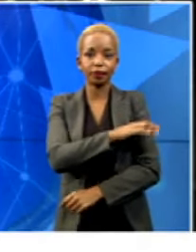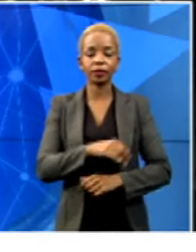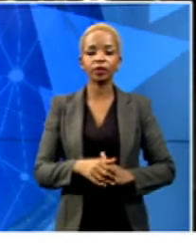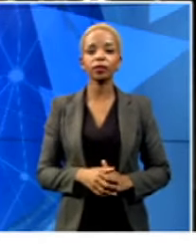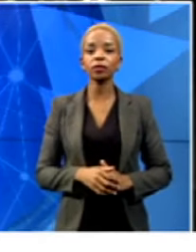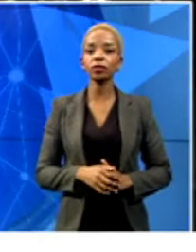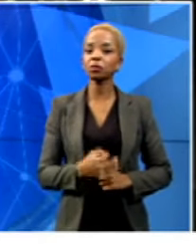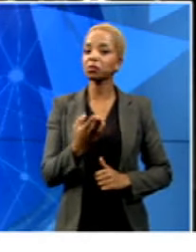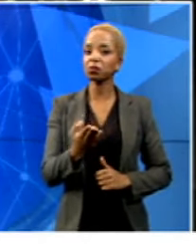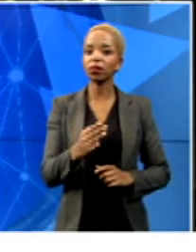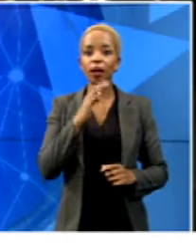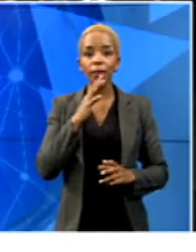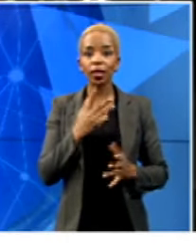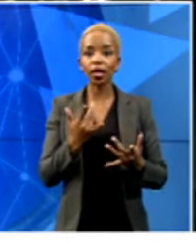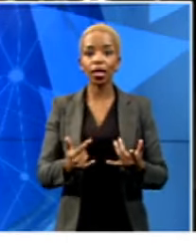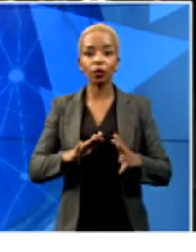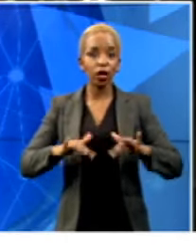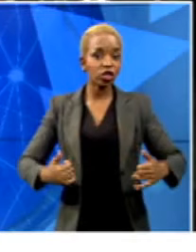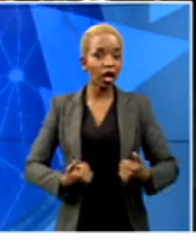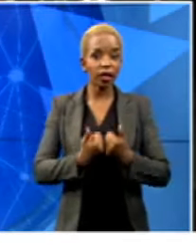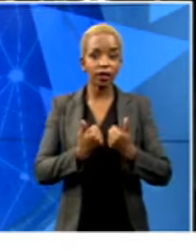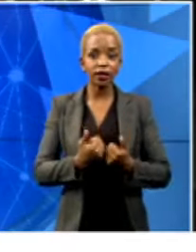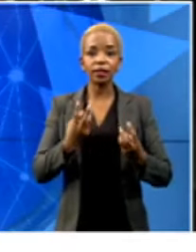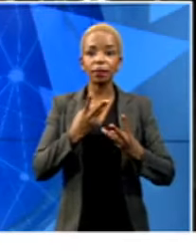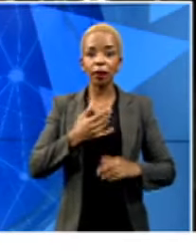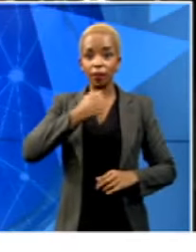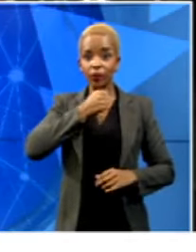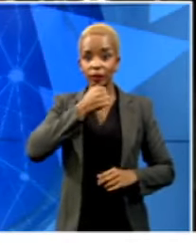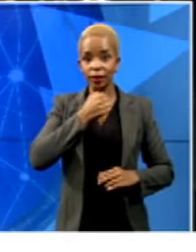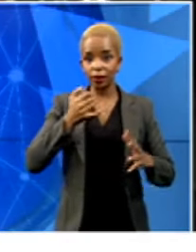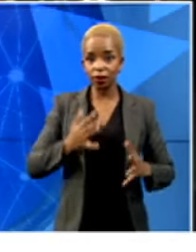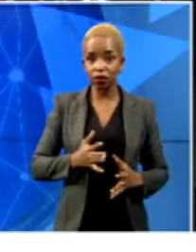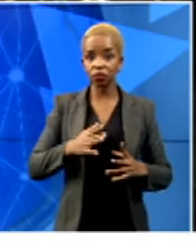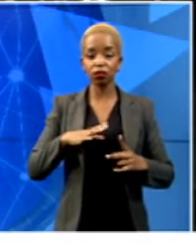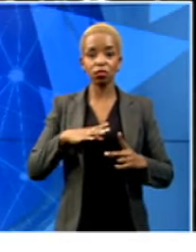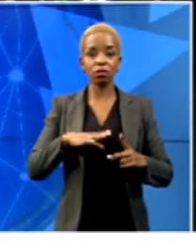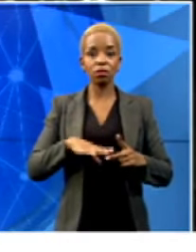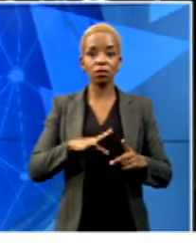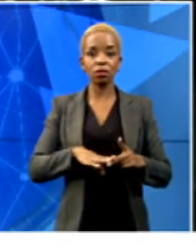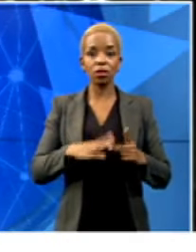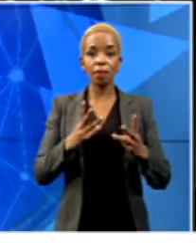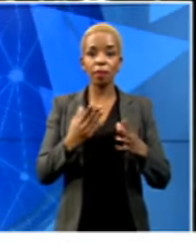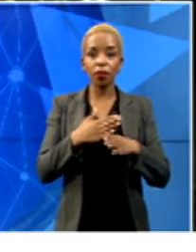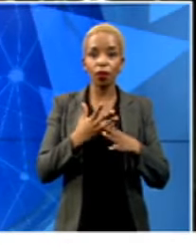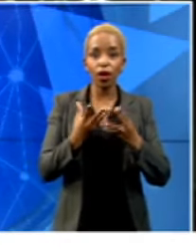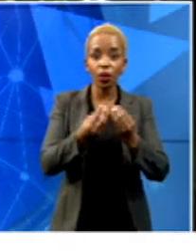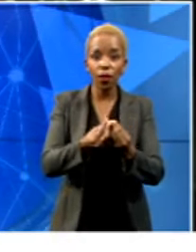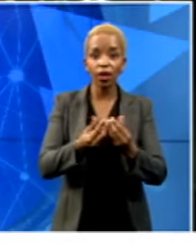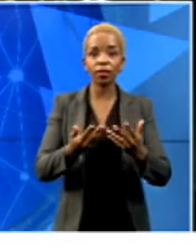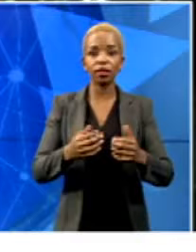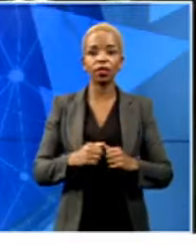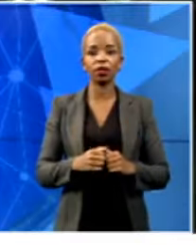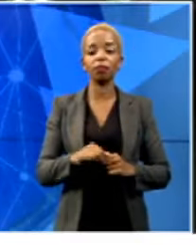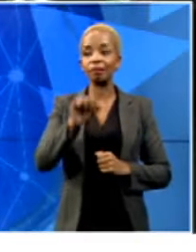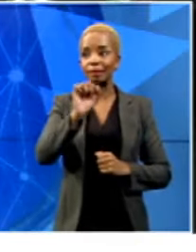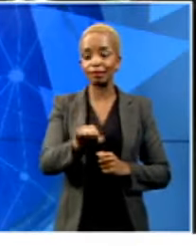fellow musicians and celebrities. Tell us about that challenge. Yeah, look, I guess the Shout Foundation has